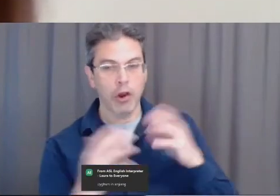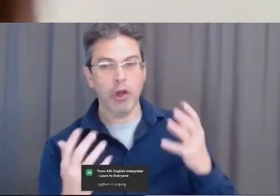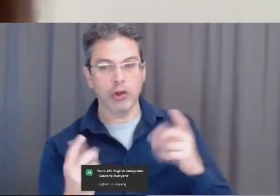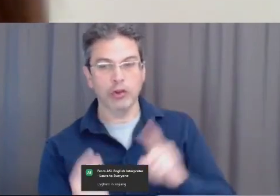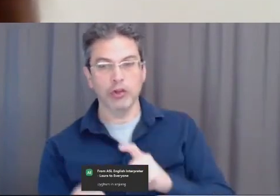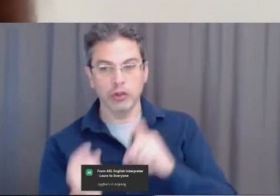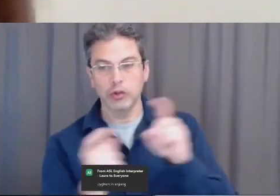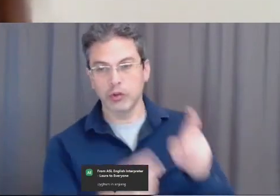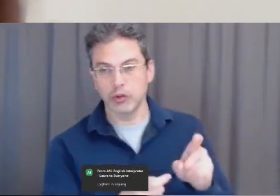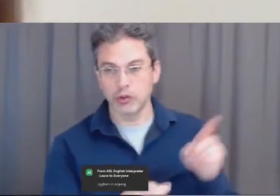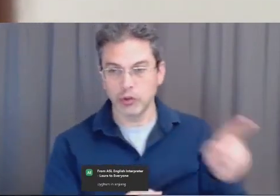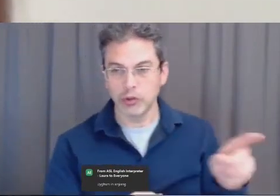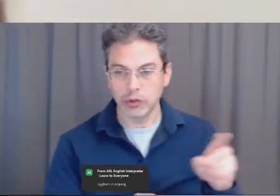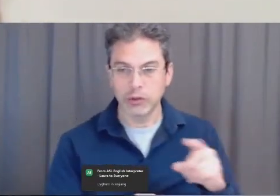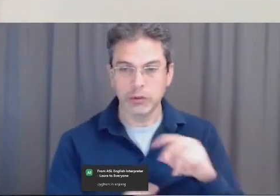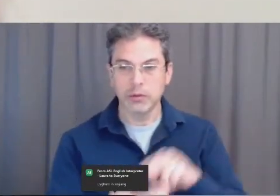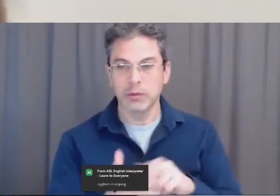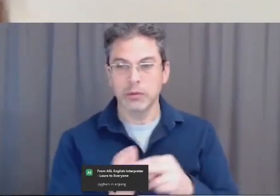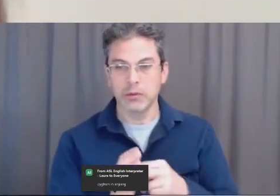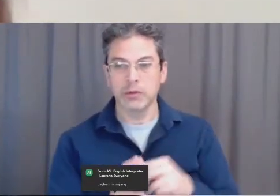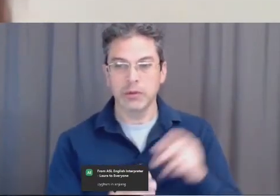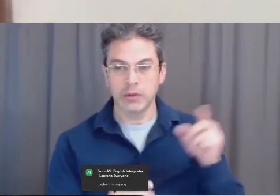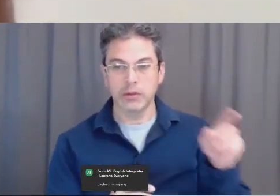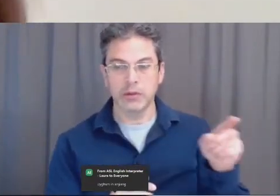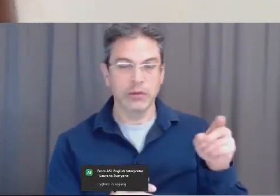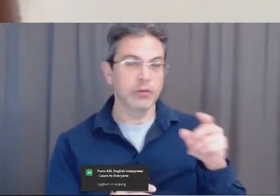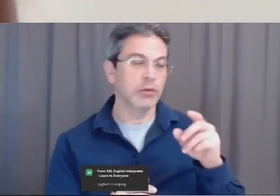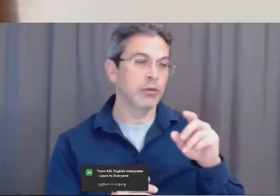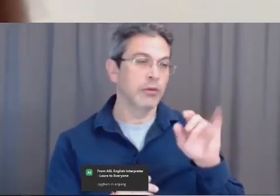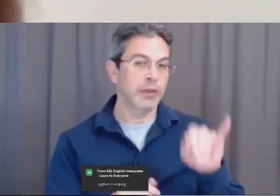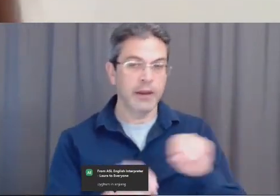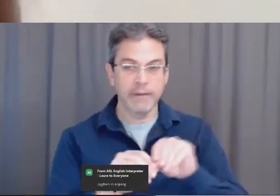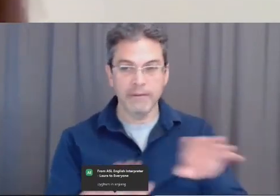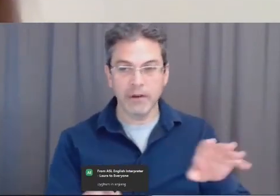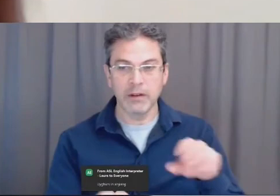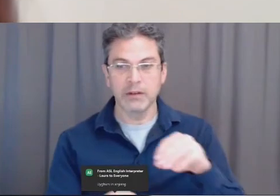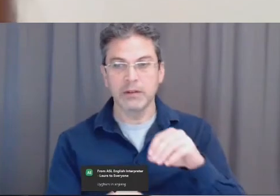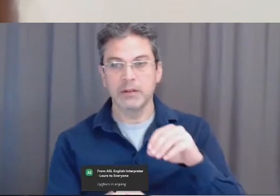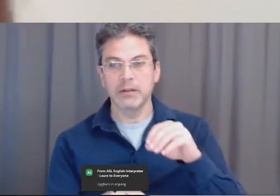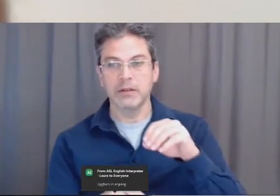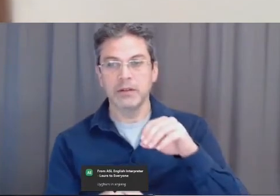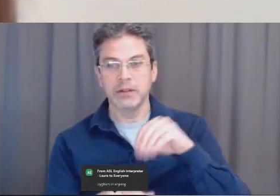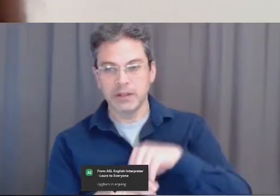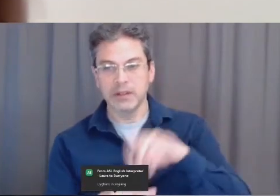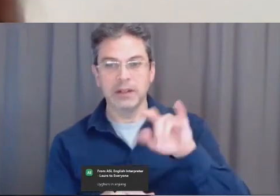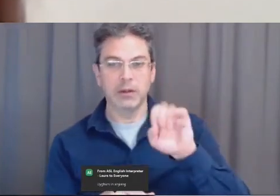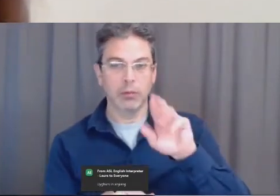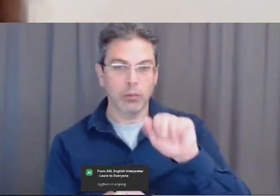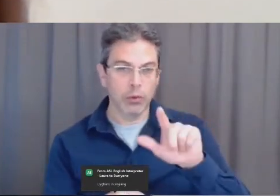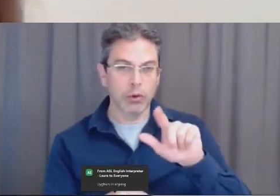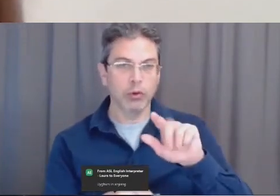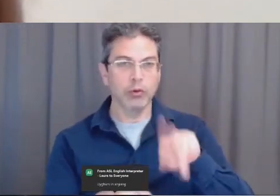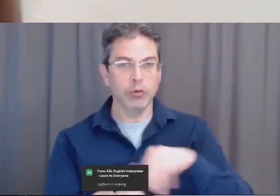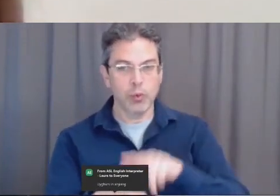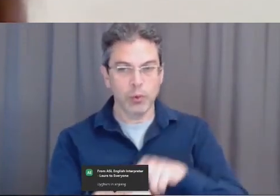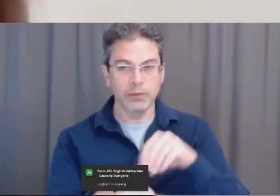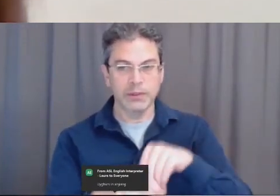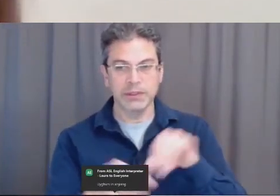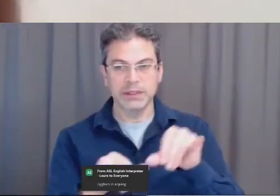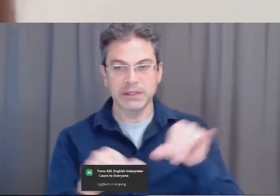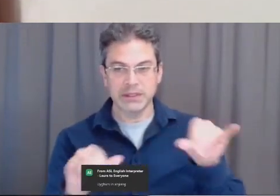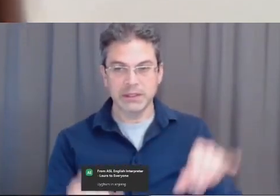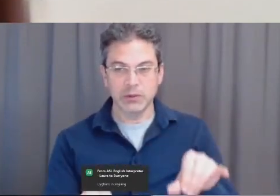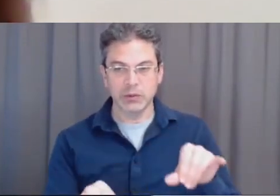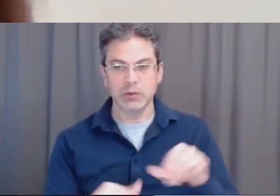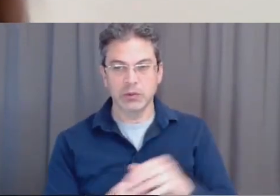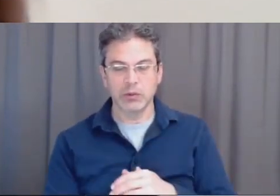it be on the environment or non-proliferation or strengthening liberal norms in the system. So I just encourage Canadian policymakers to